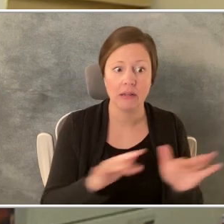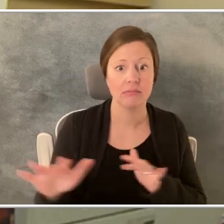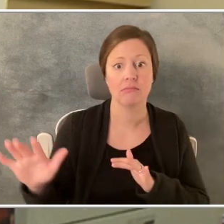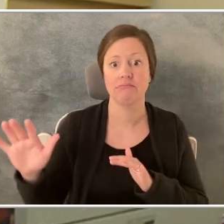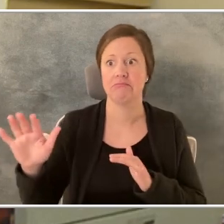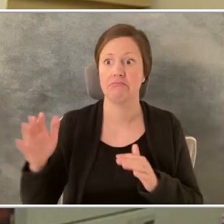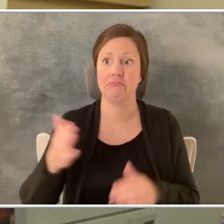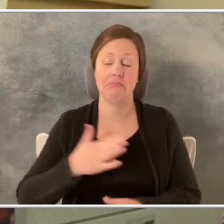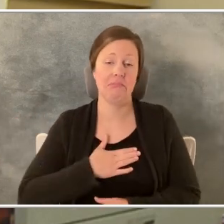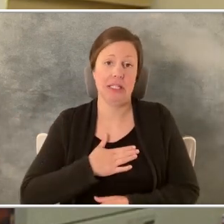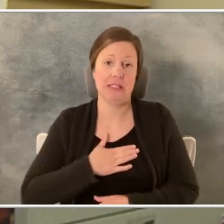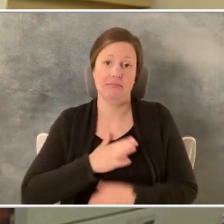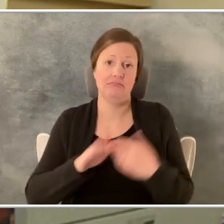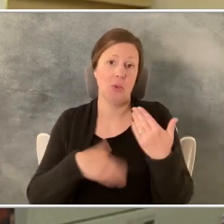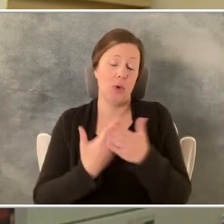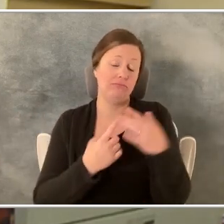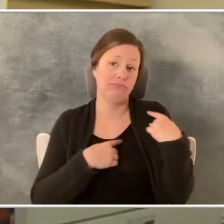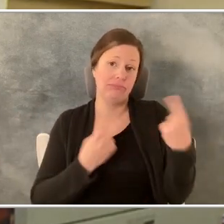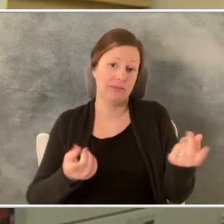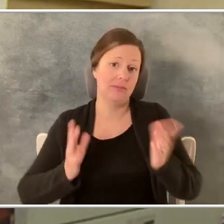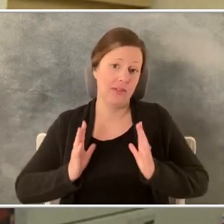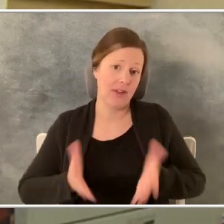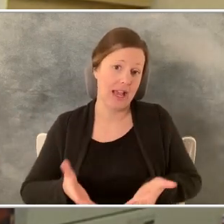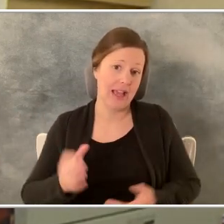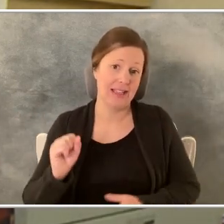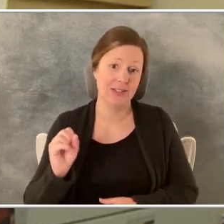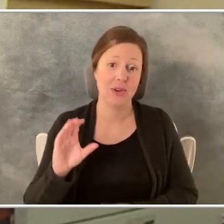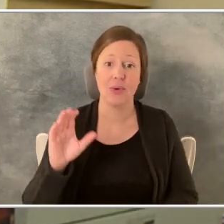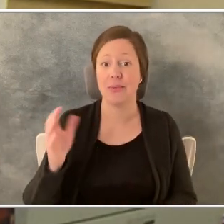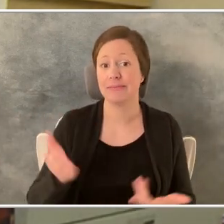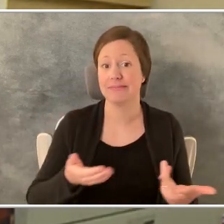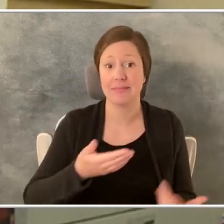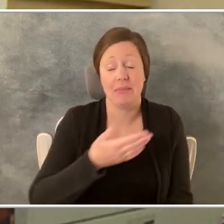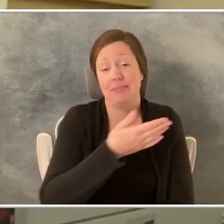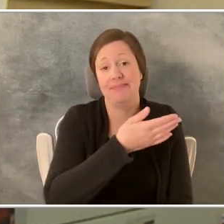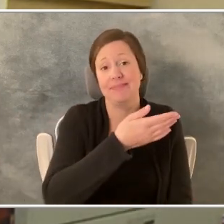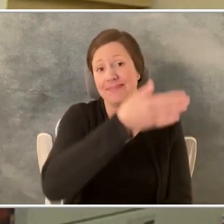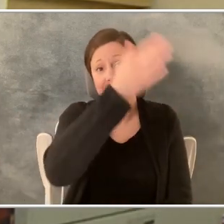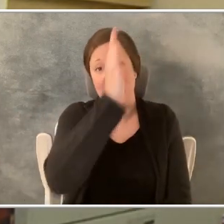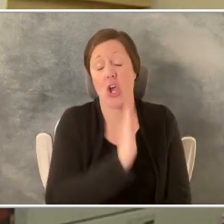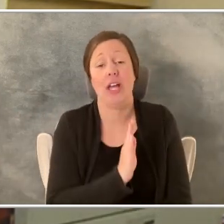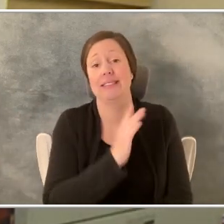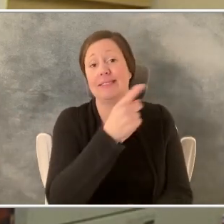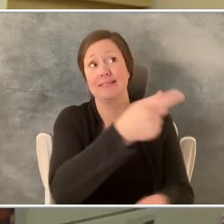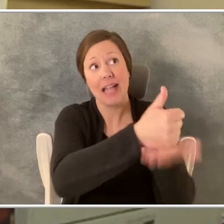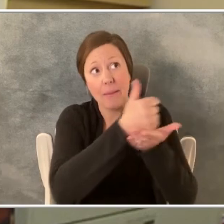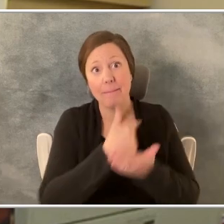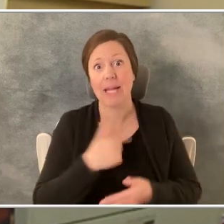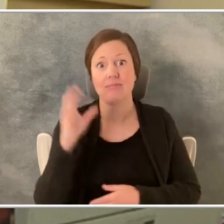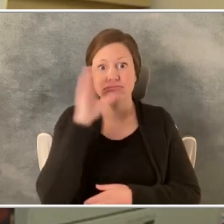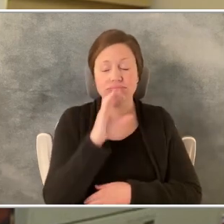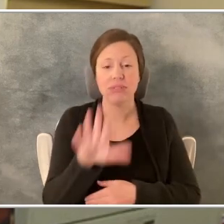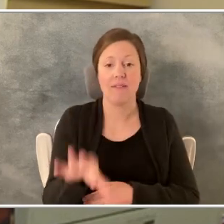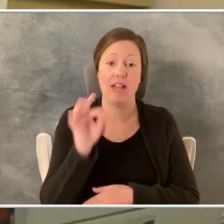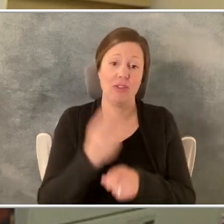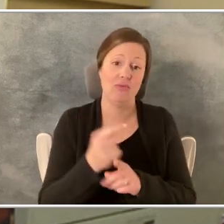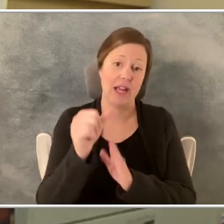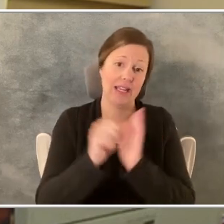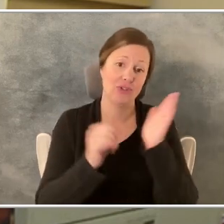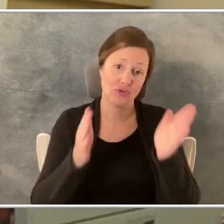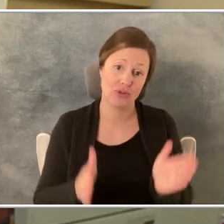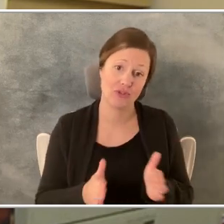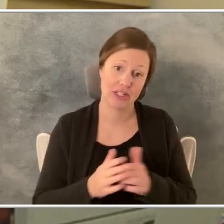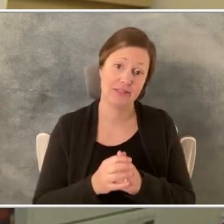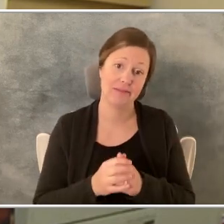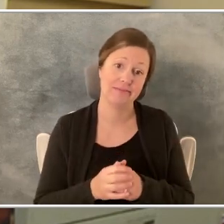me. And it's God's grace. I found the right surgeon, and it's like it never